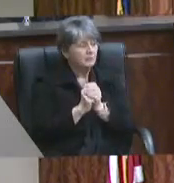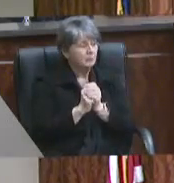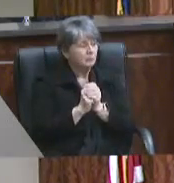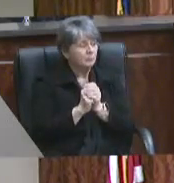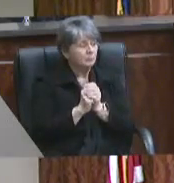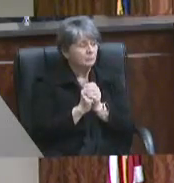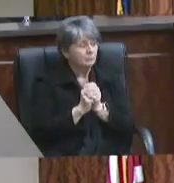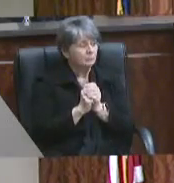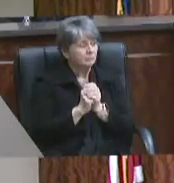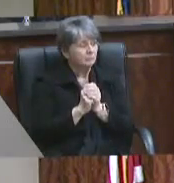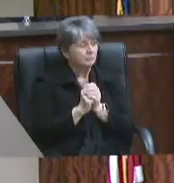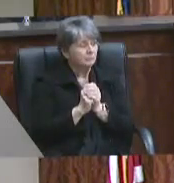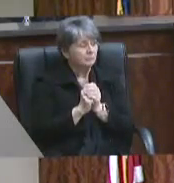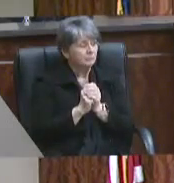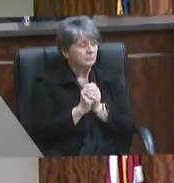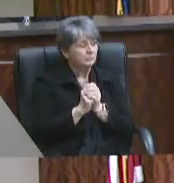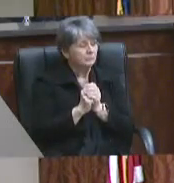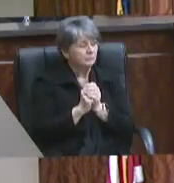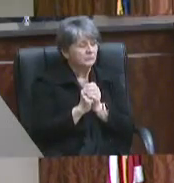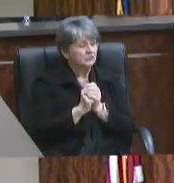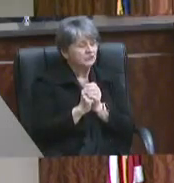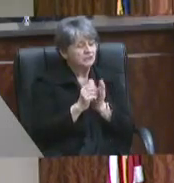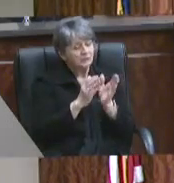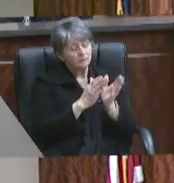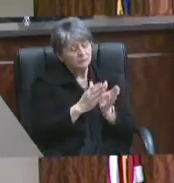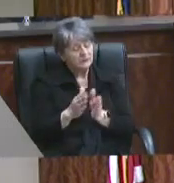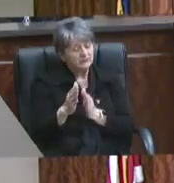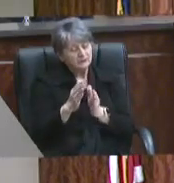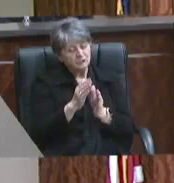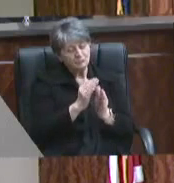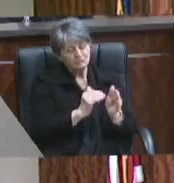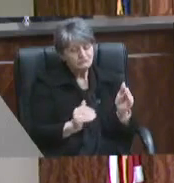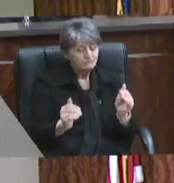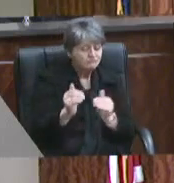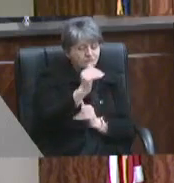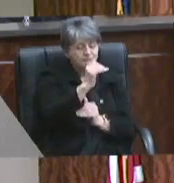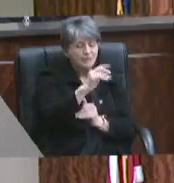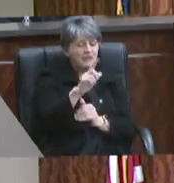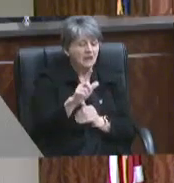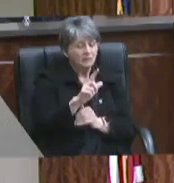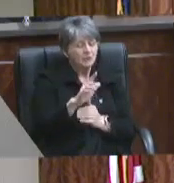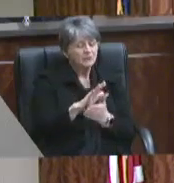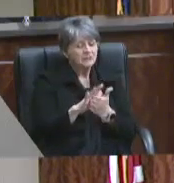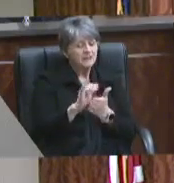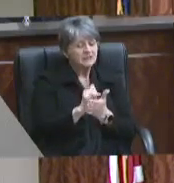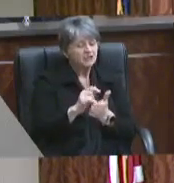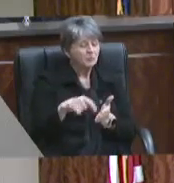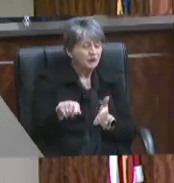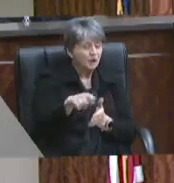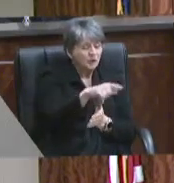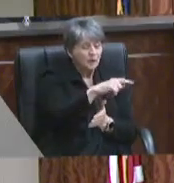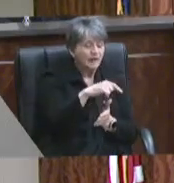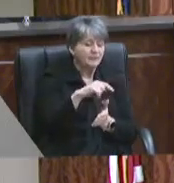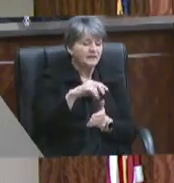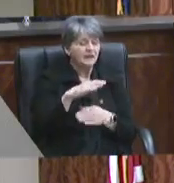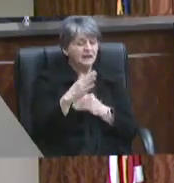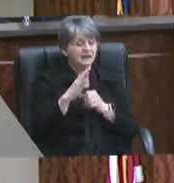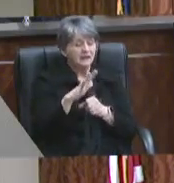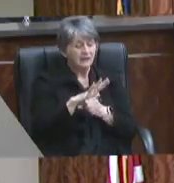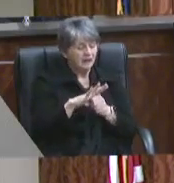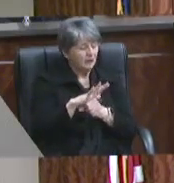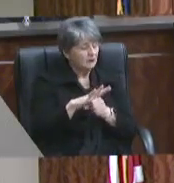she's going to take the library system to the next level, and it was nice that she moved around the county and is out there greeting members of the